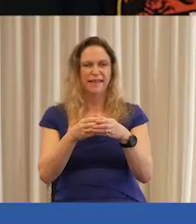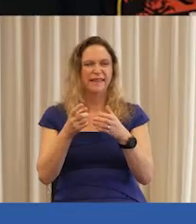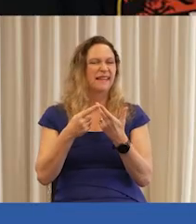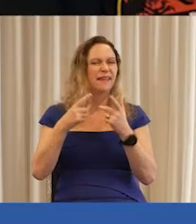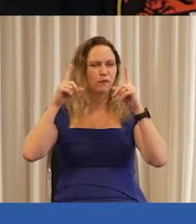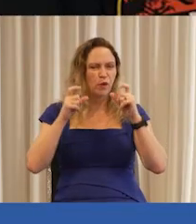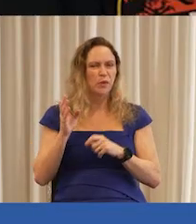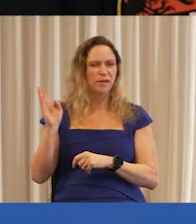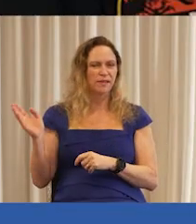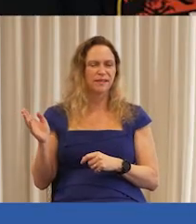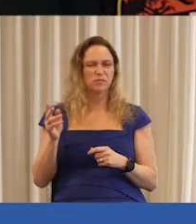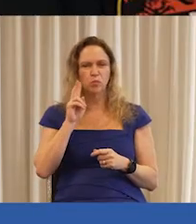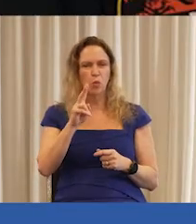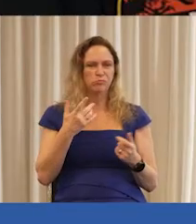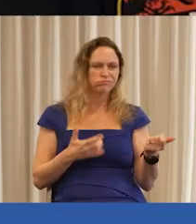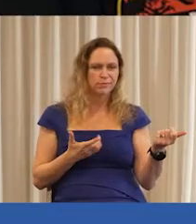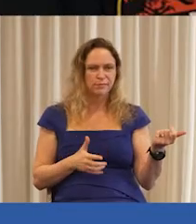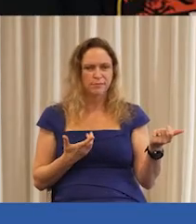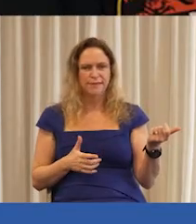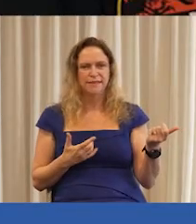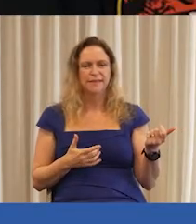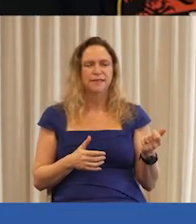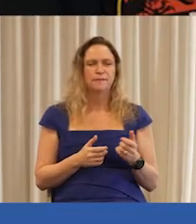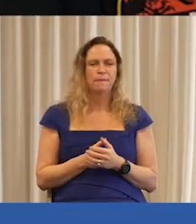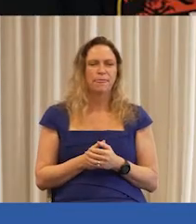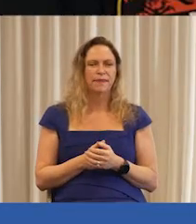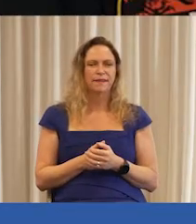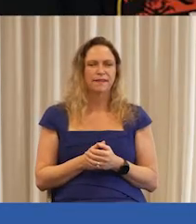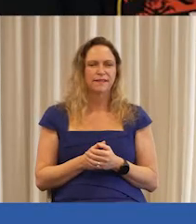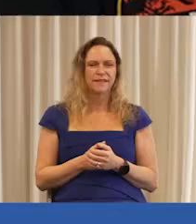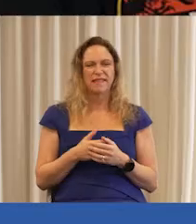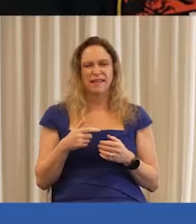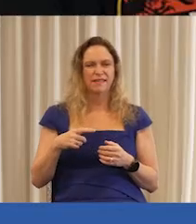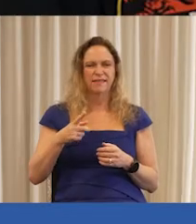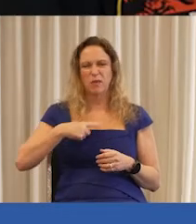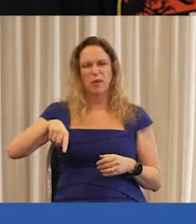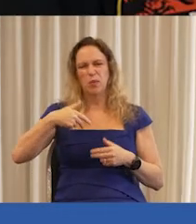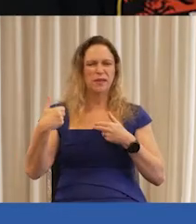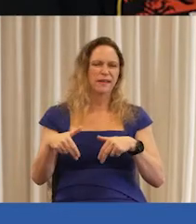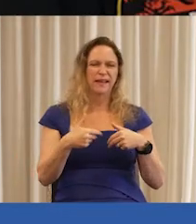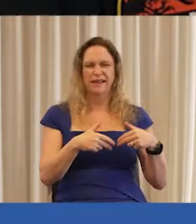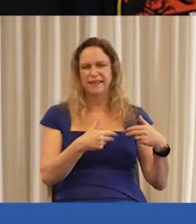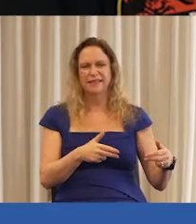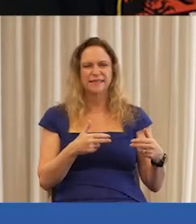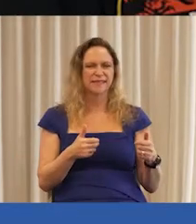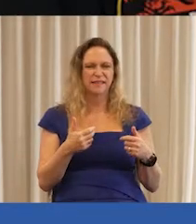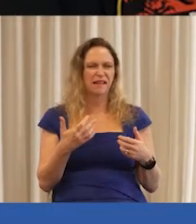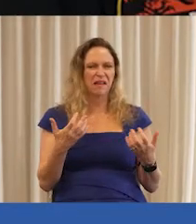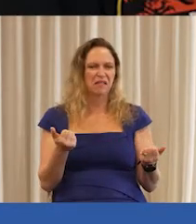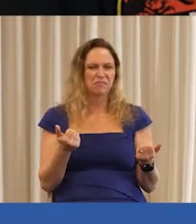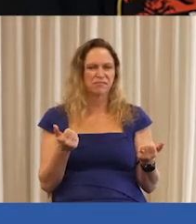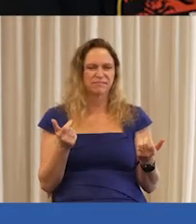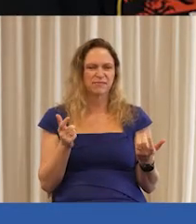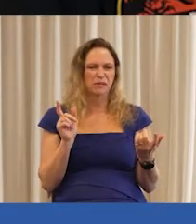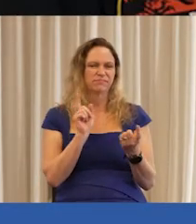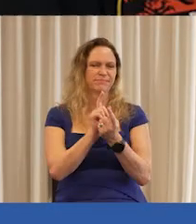live music, and Rachel and Kimmy went up to the street, up to the dancing, and were dancing up the street. And they've had numerous catch-ups from there. So,